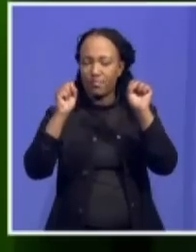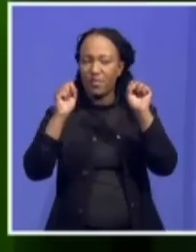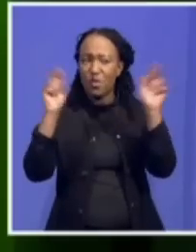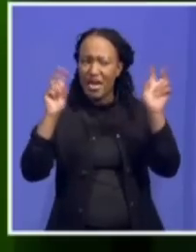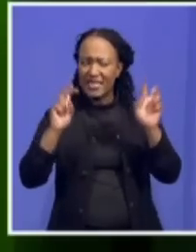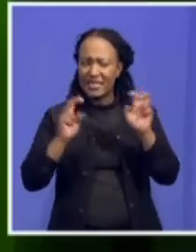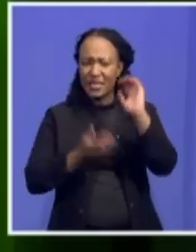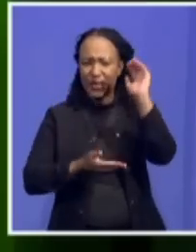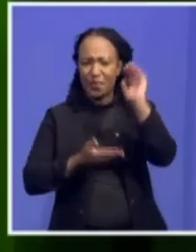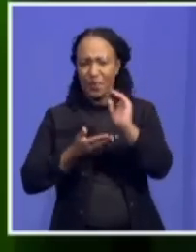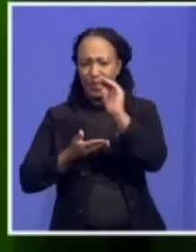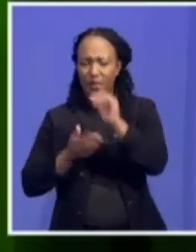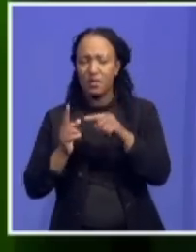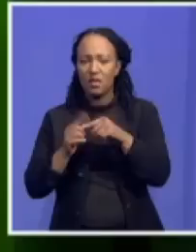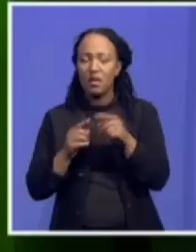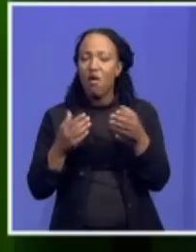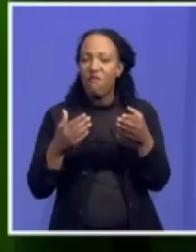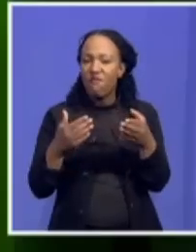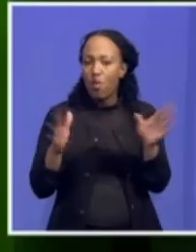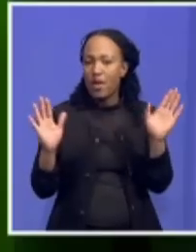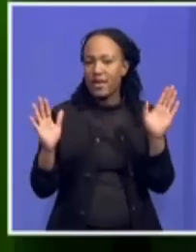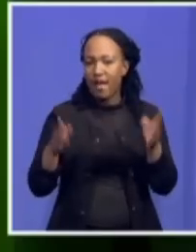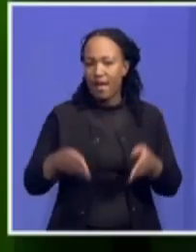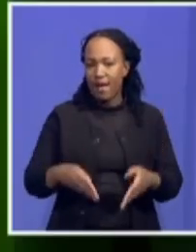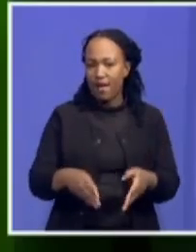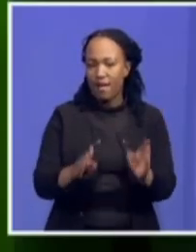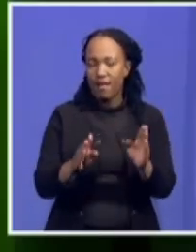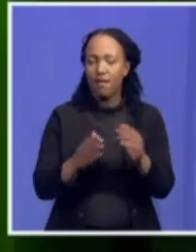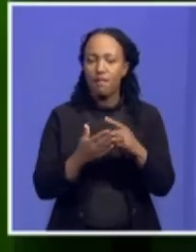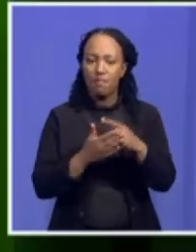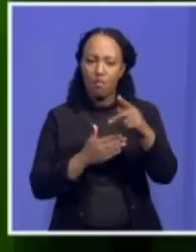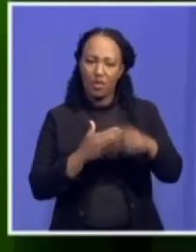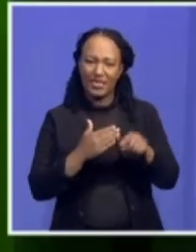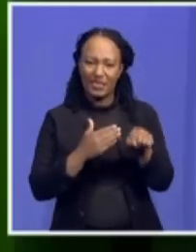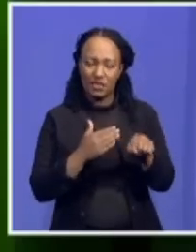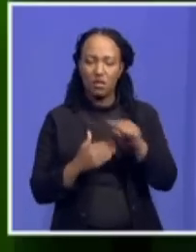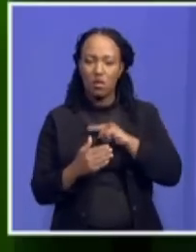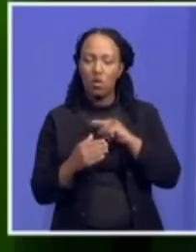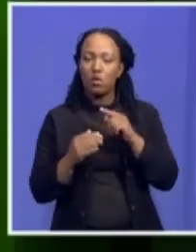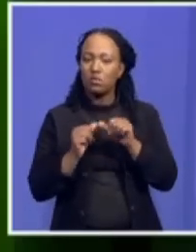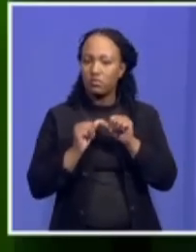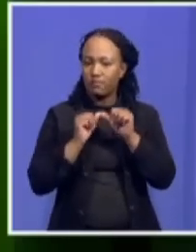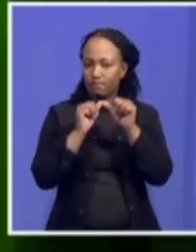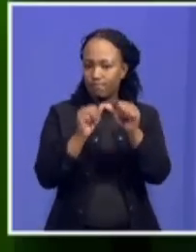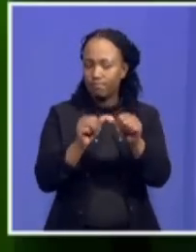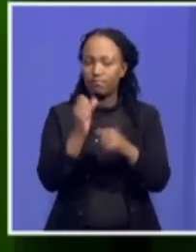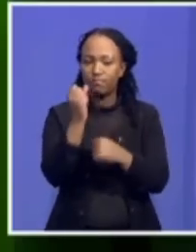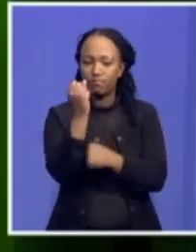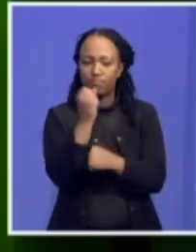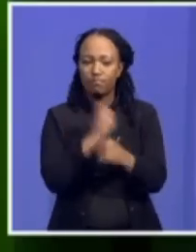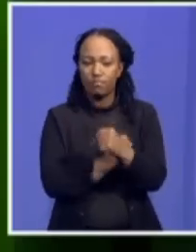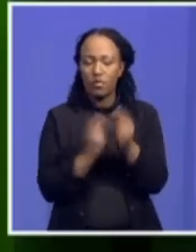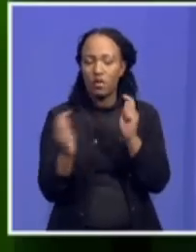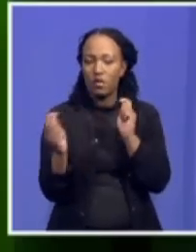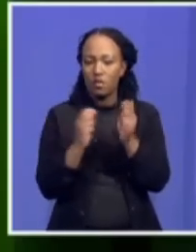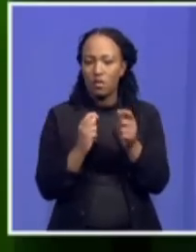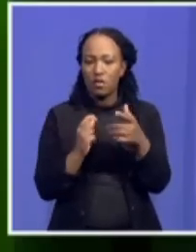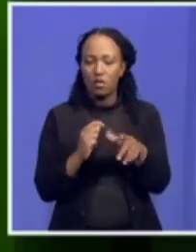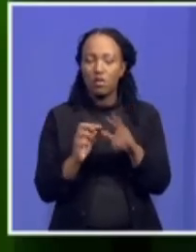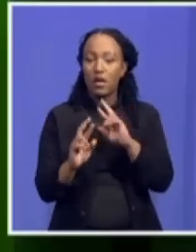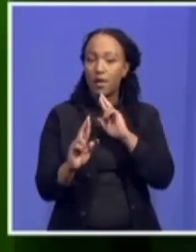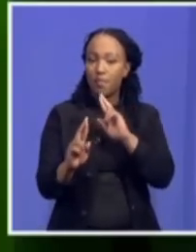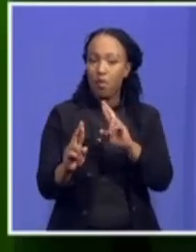between the Presidency and National Treasury to accelerate the implementation of structural reforms. Latest report has